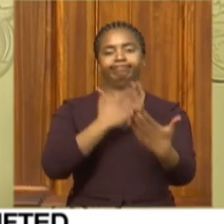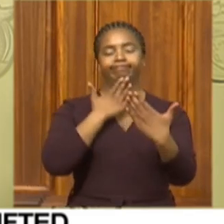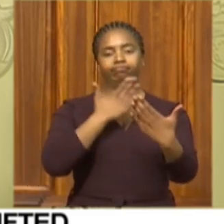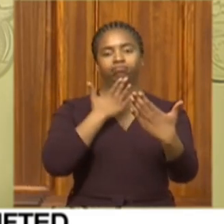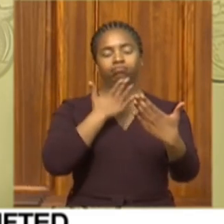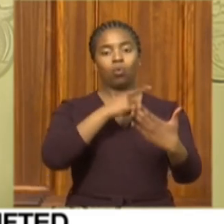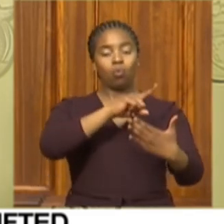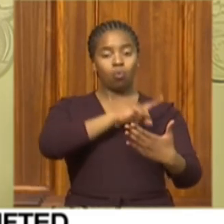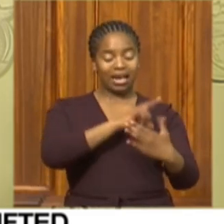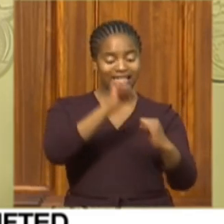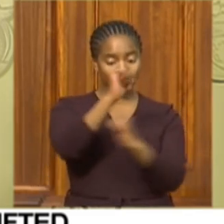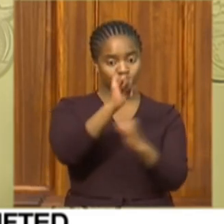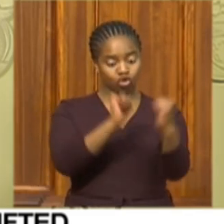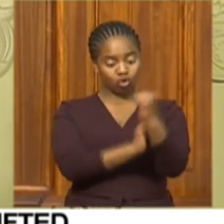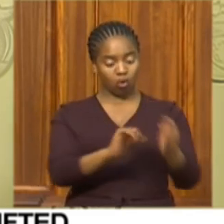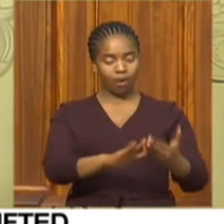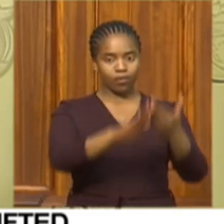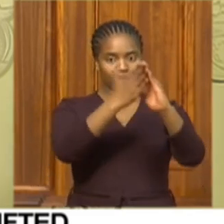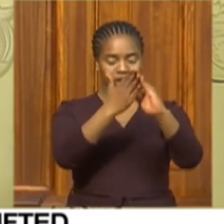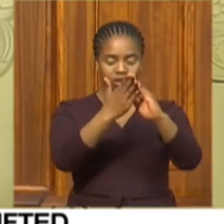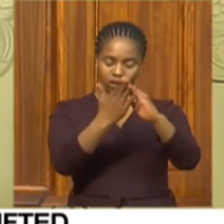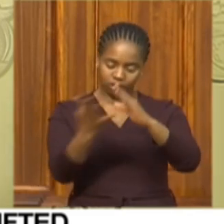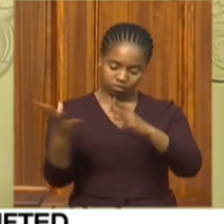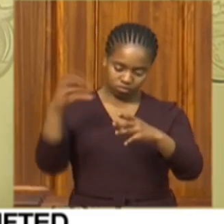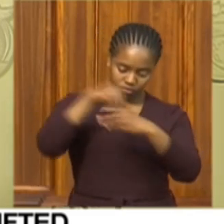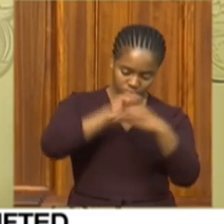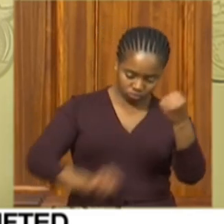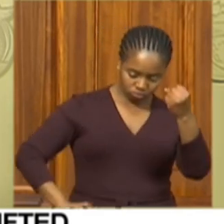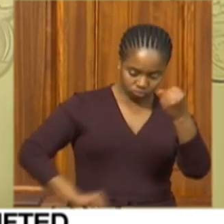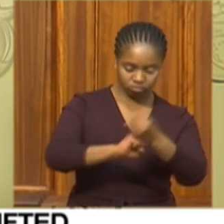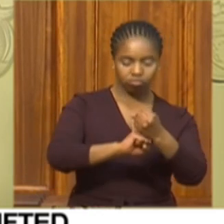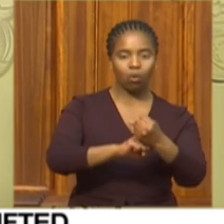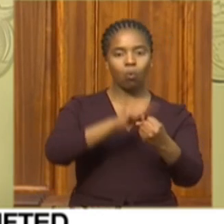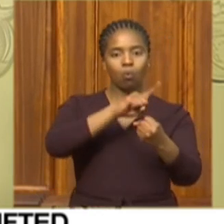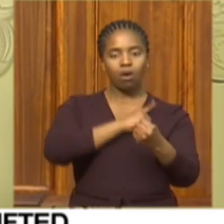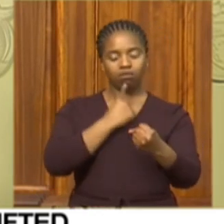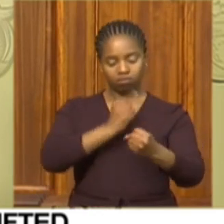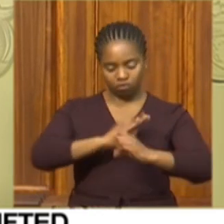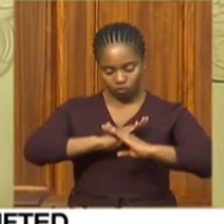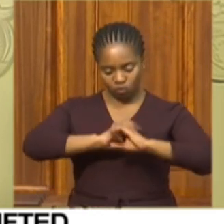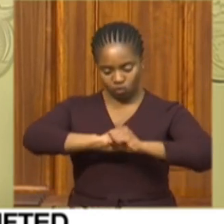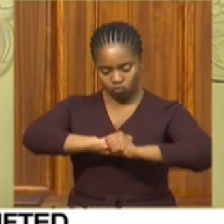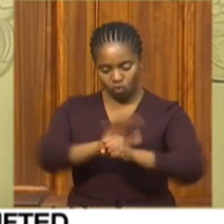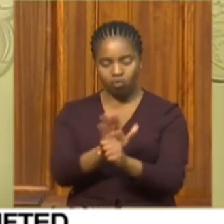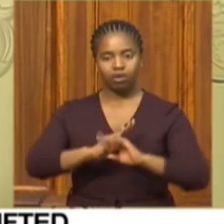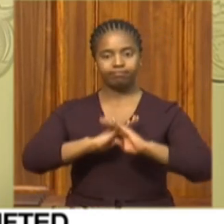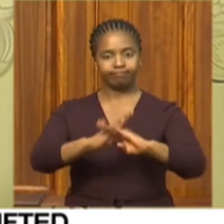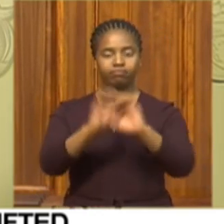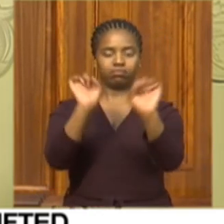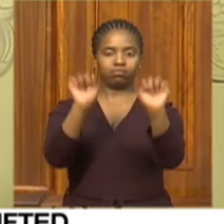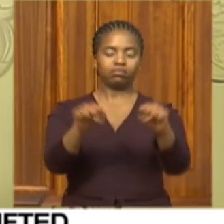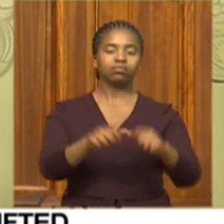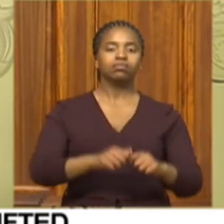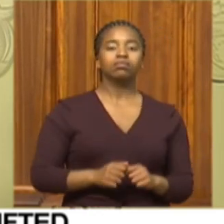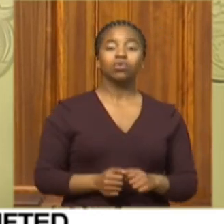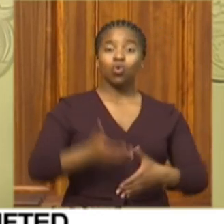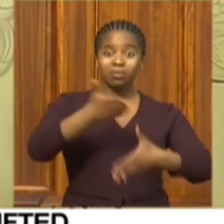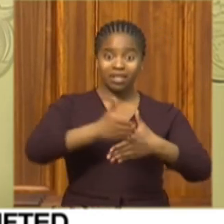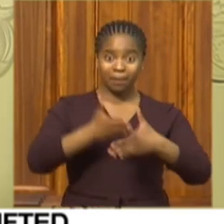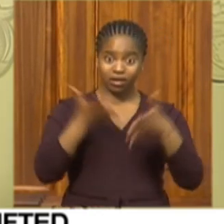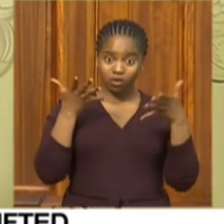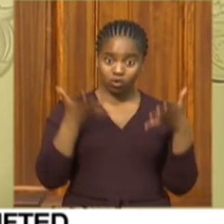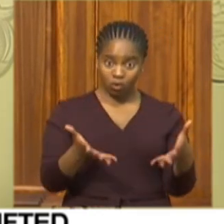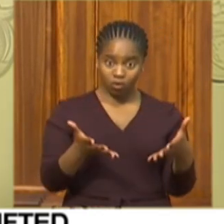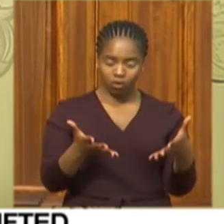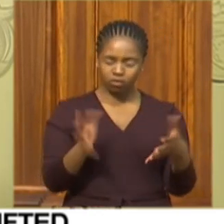community-based structures have joined the fight against COVID-19. It is through this work that our